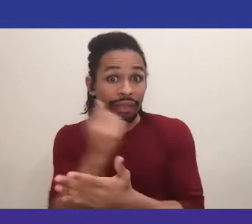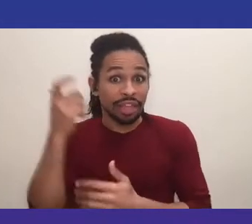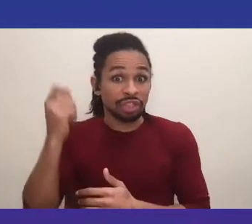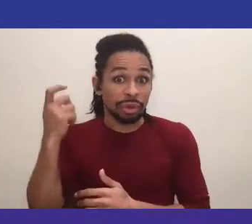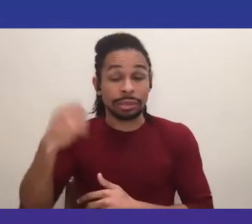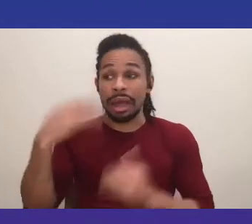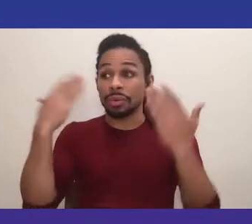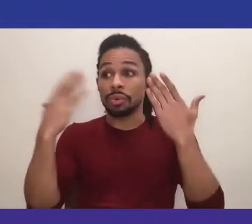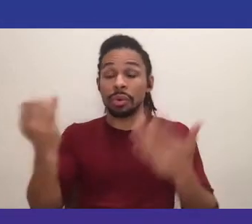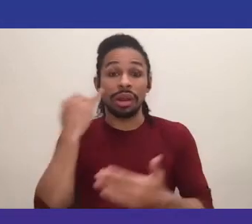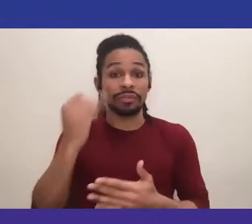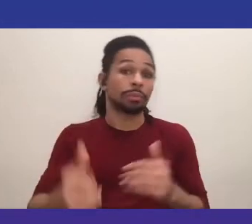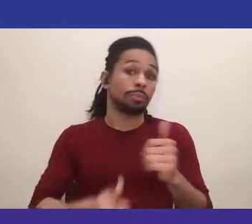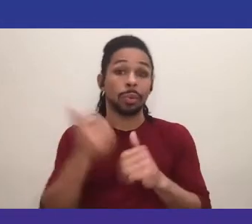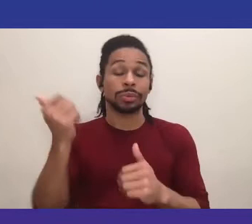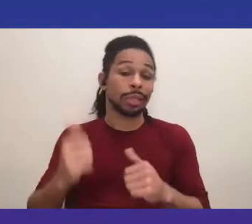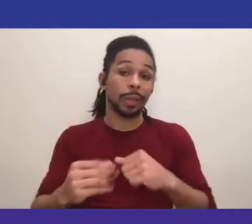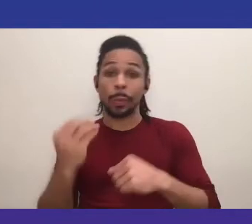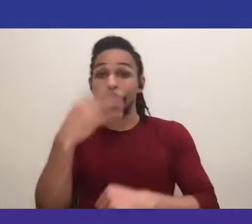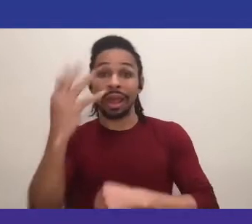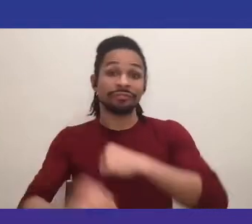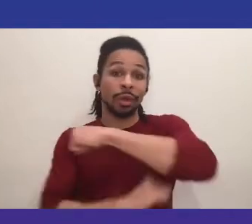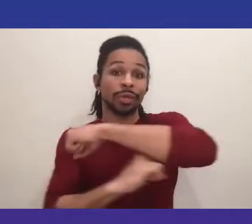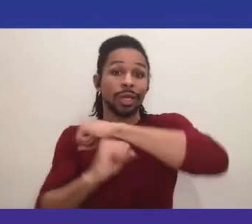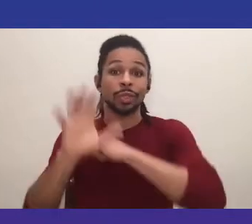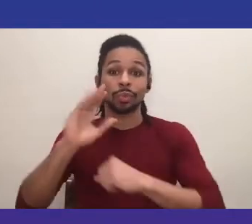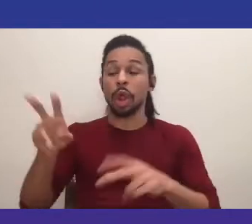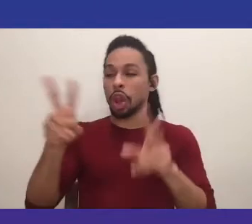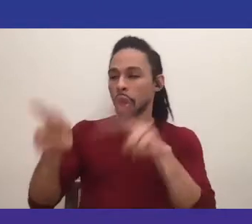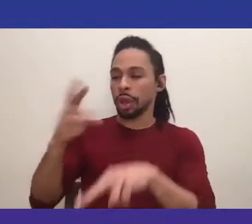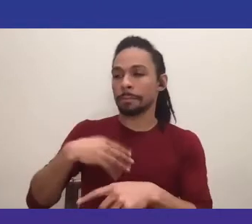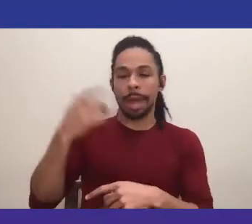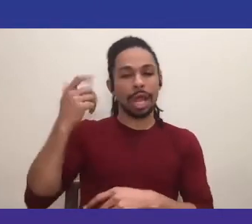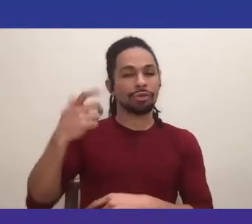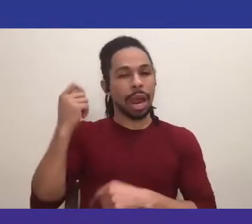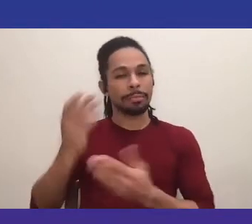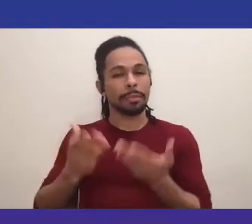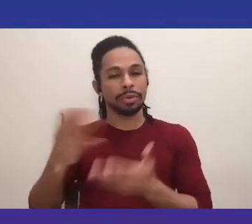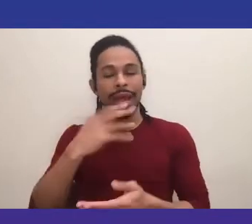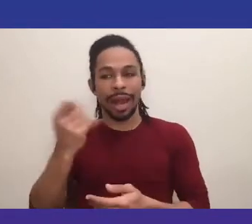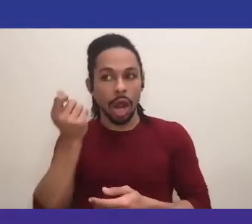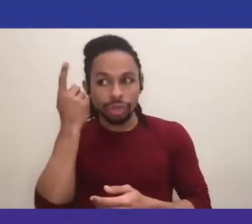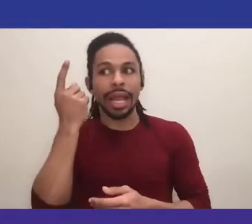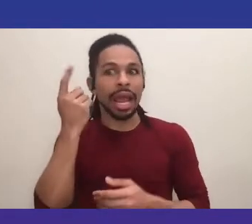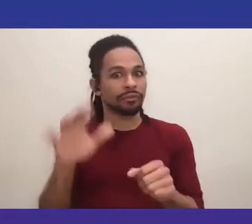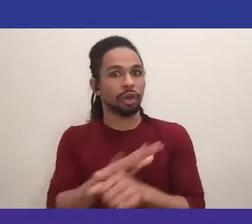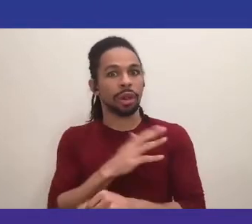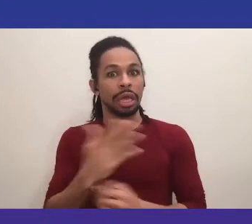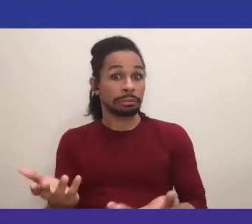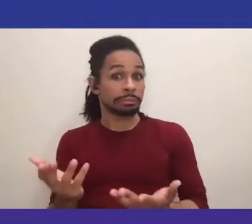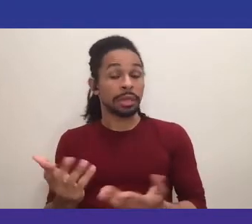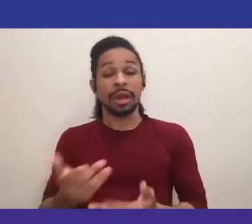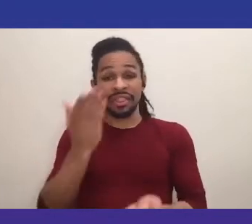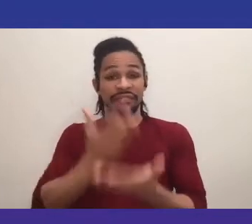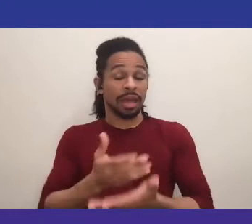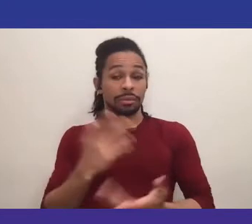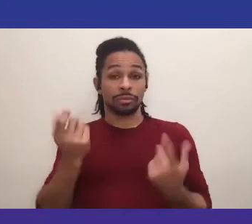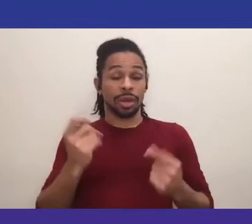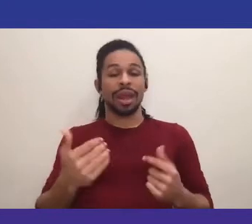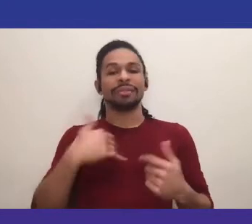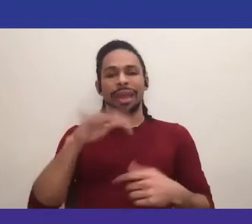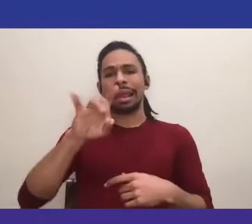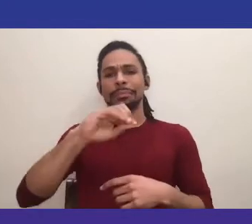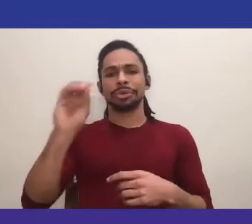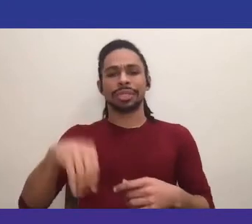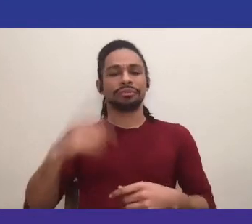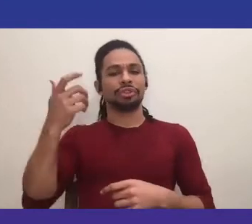mostly white foundations are gonna think of my grant proposal, if they will understand it. because the fact is only 8% of the grants are given